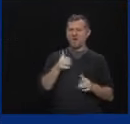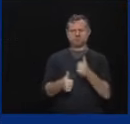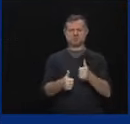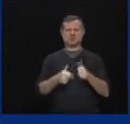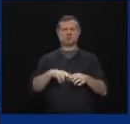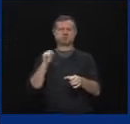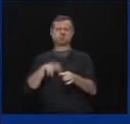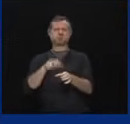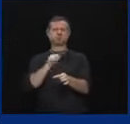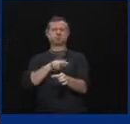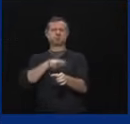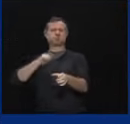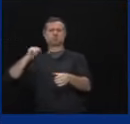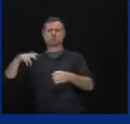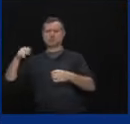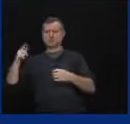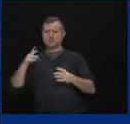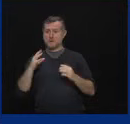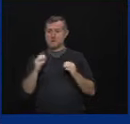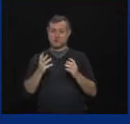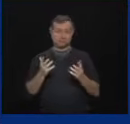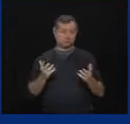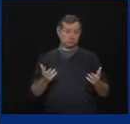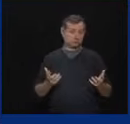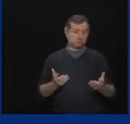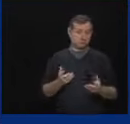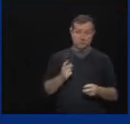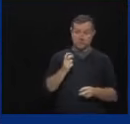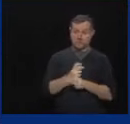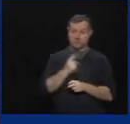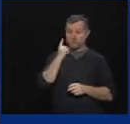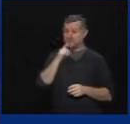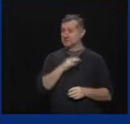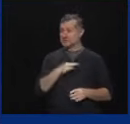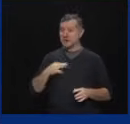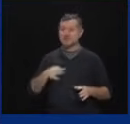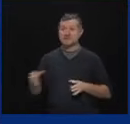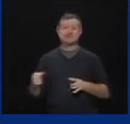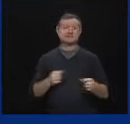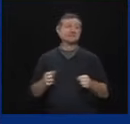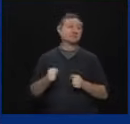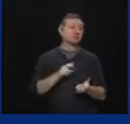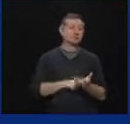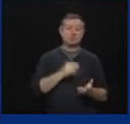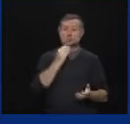nursing homes. So I'm wondering if you could, on the vaccination front,